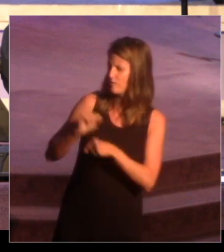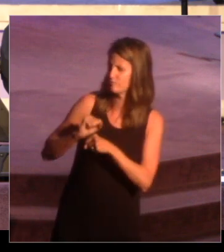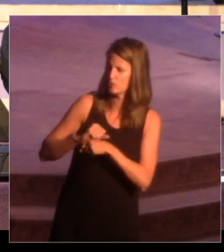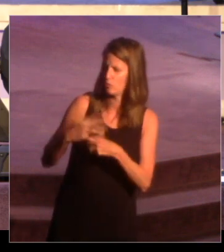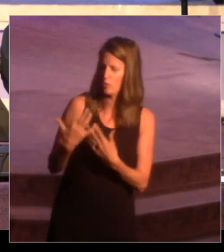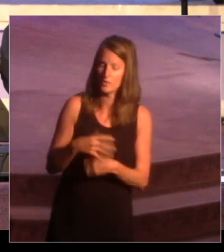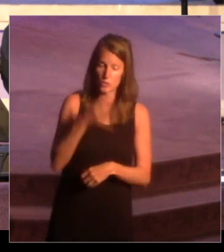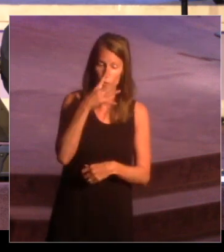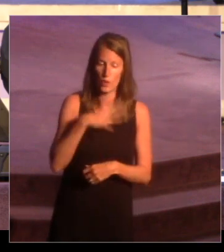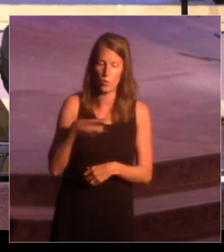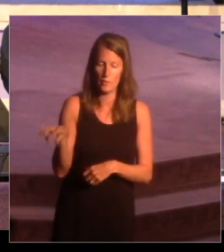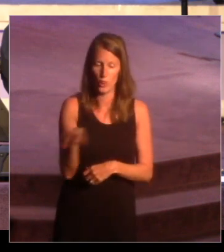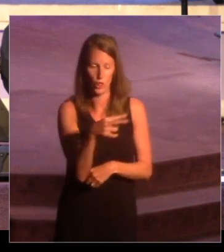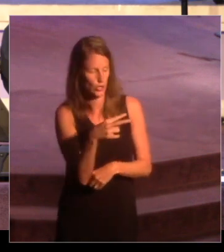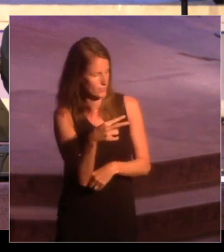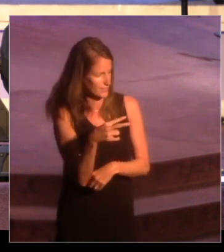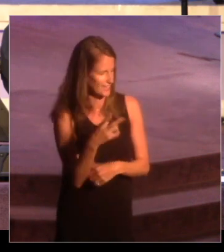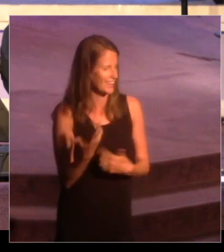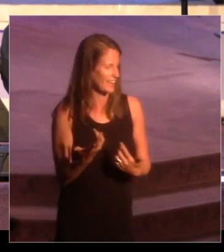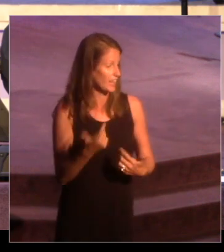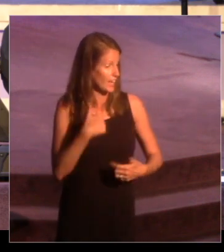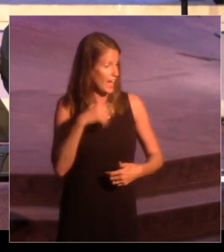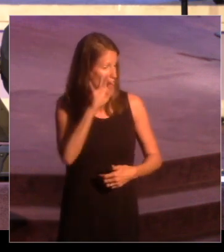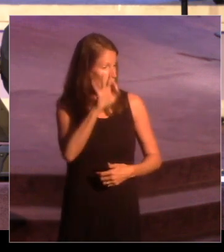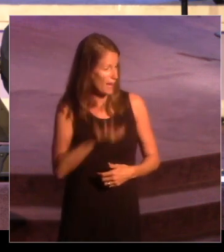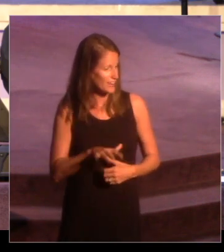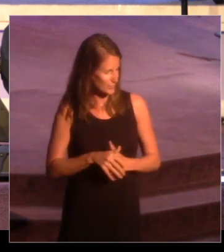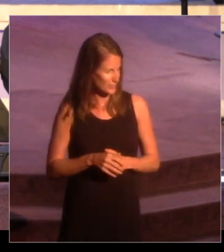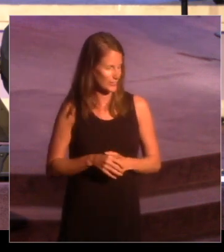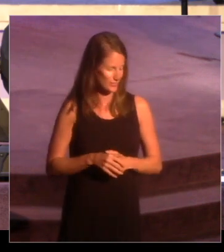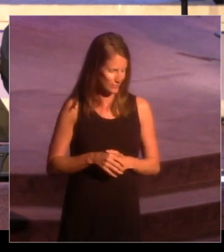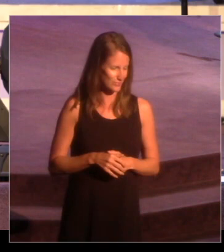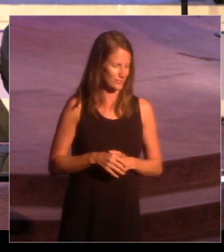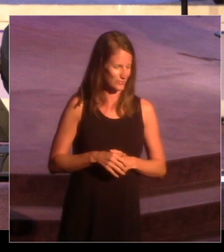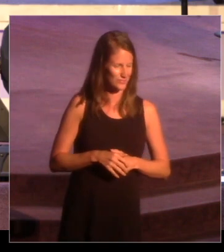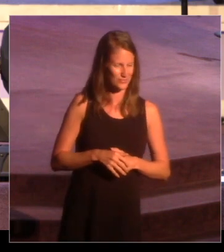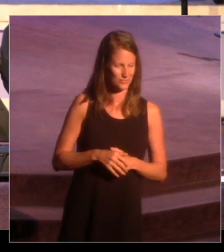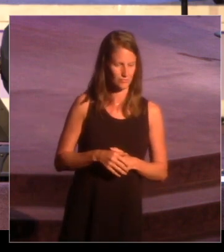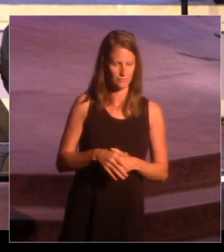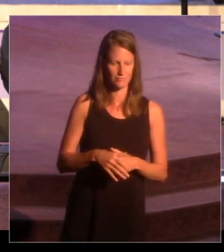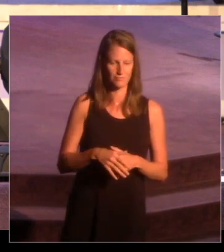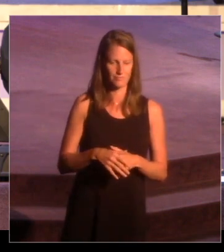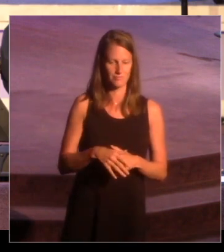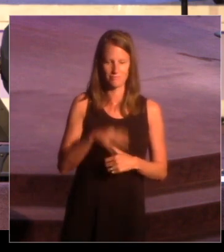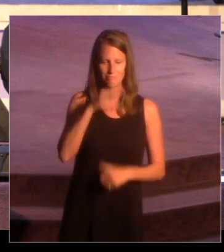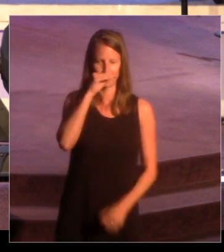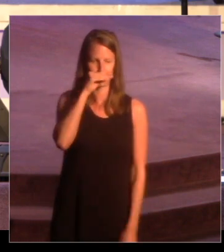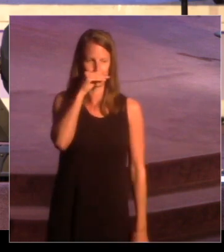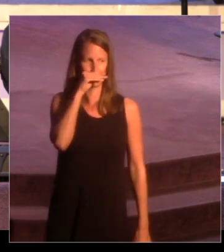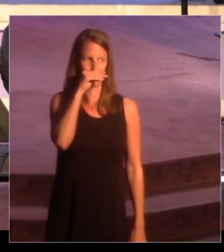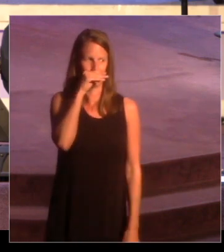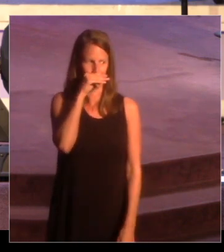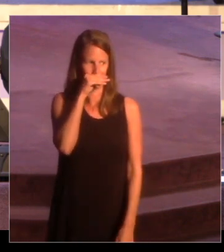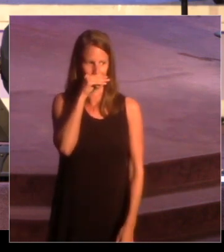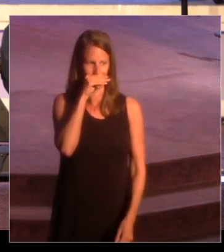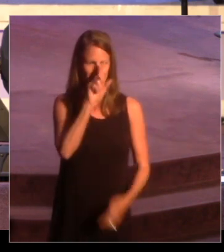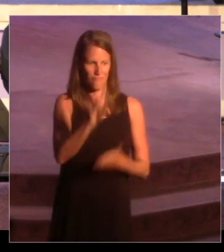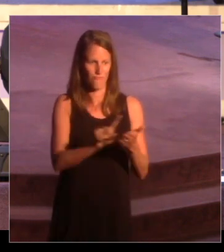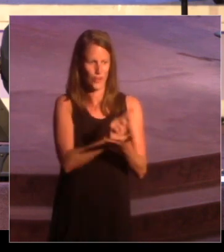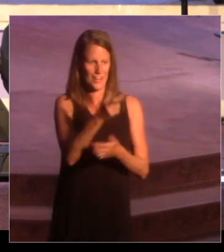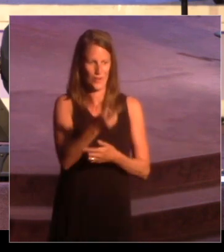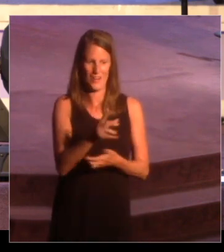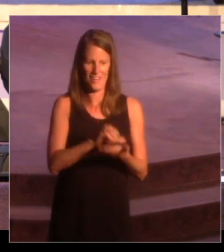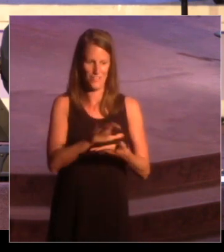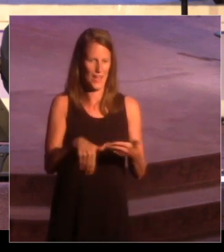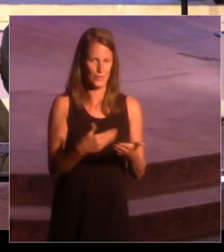to me turns and asks what I do for a living. I say, I'm a pastor. End of conversation. For an hour and a half, that was all we spoke.